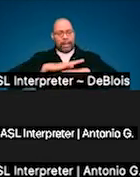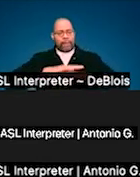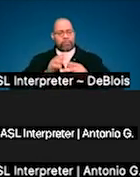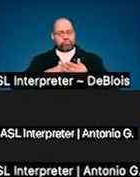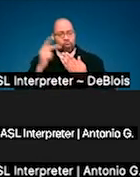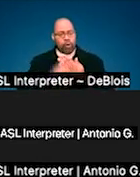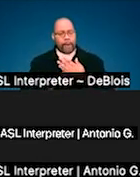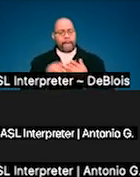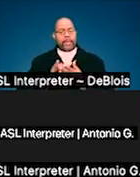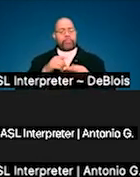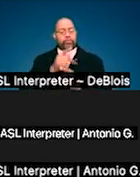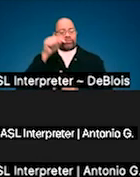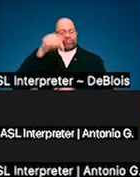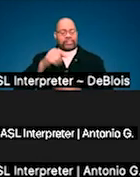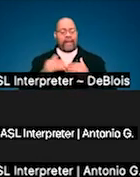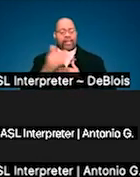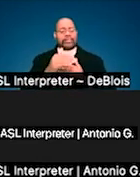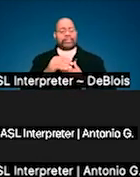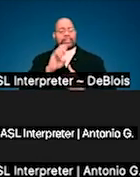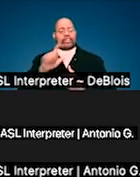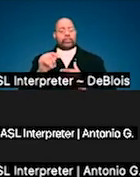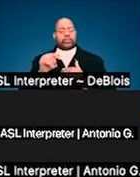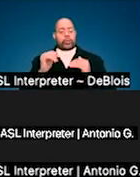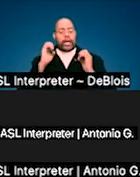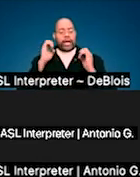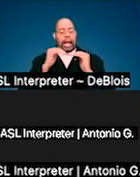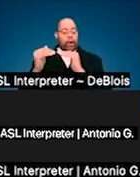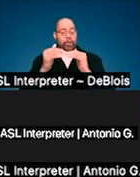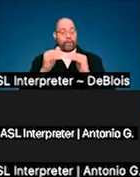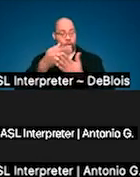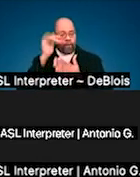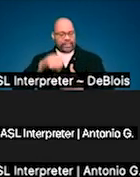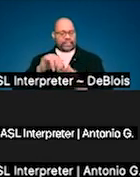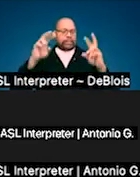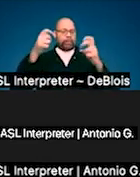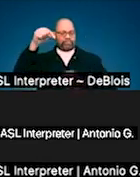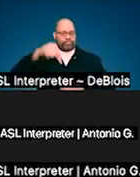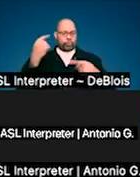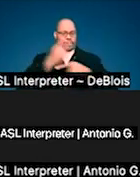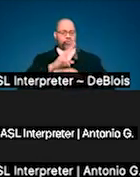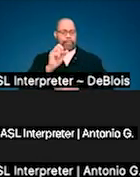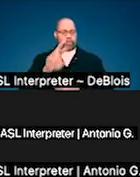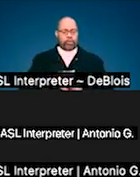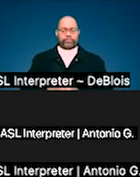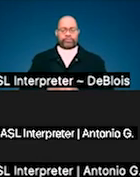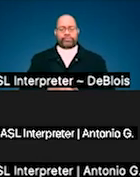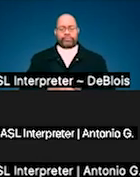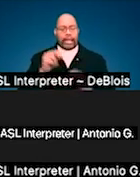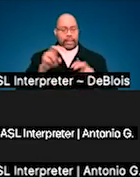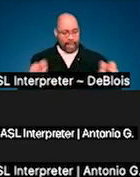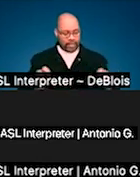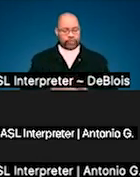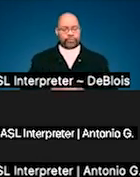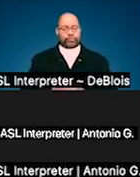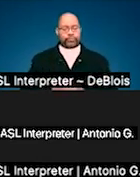that produced the Advancing Digital Equity for All resource, which is the subject of today's webinar and panel.